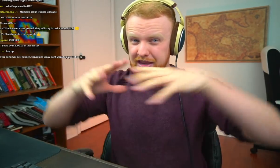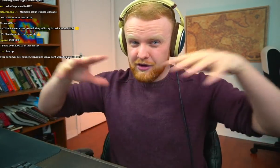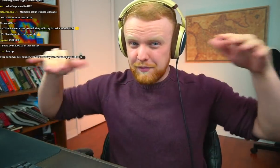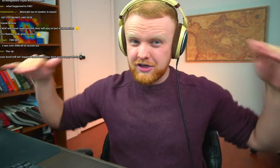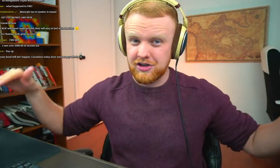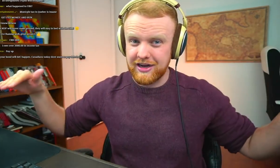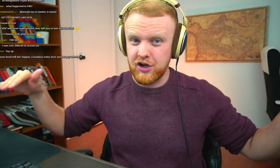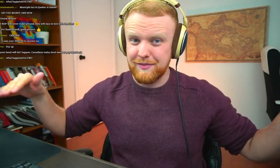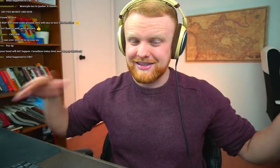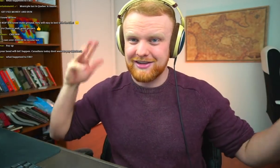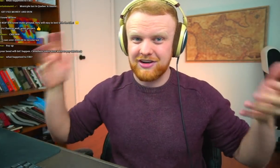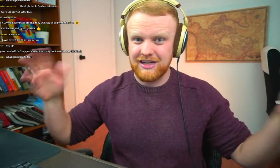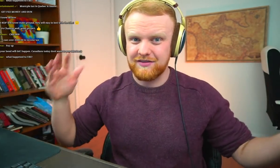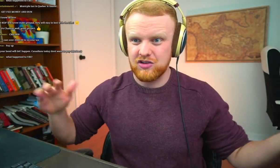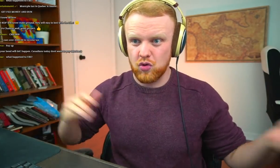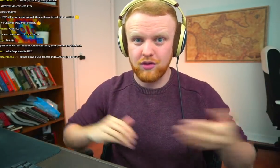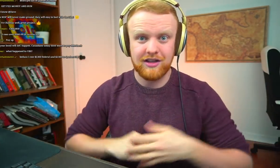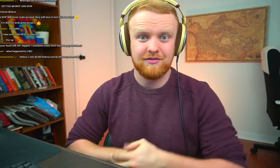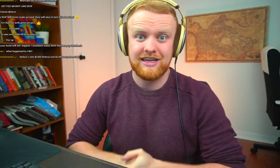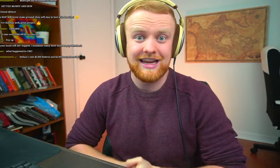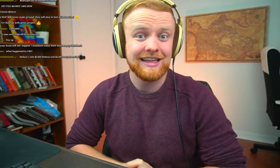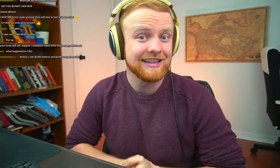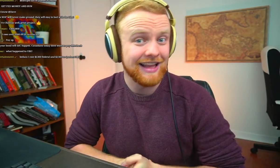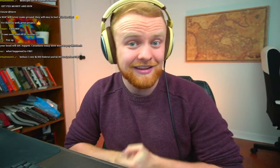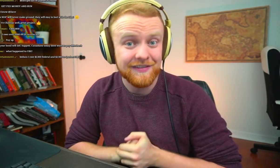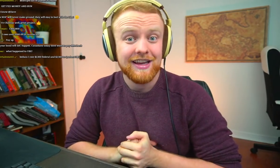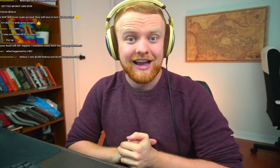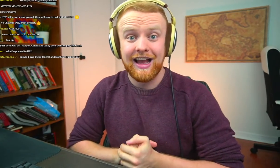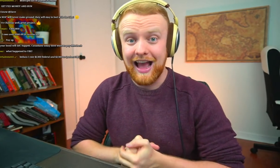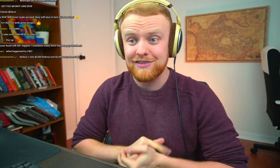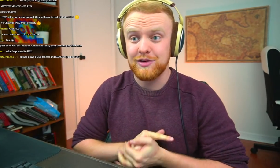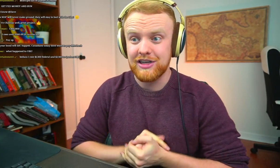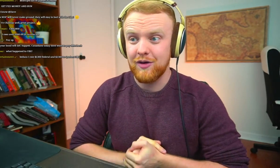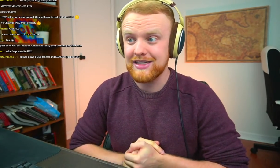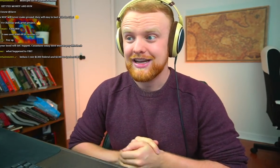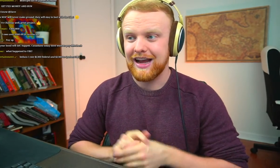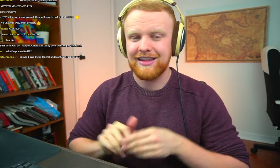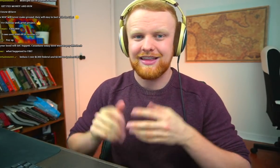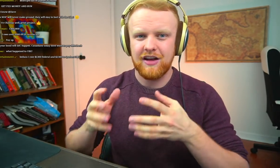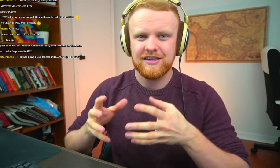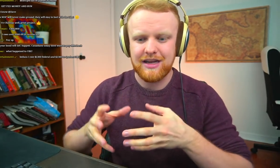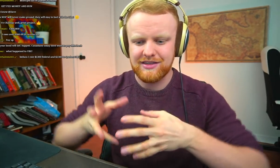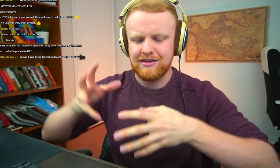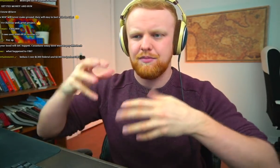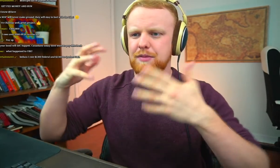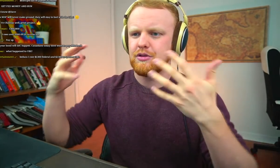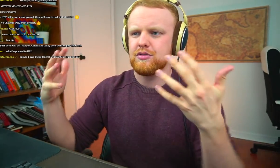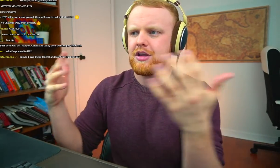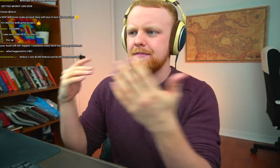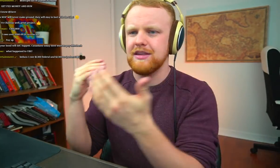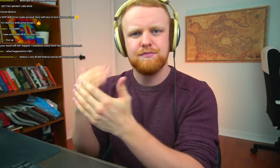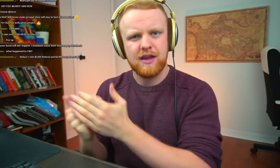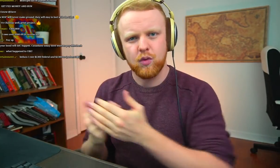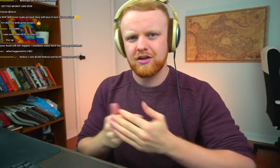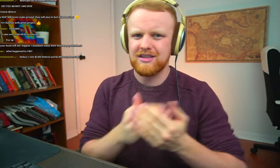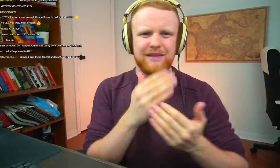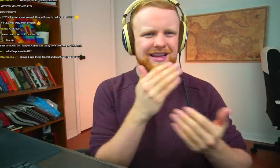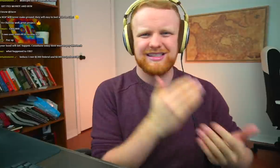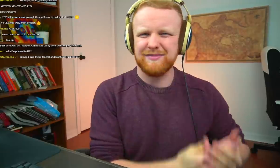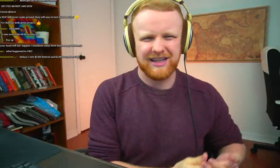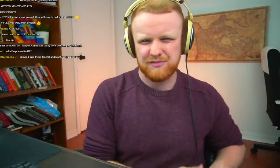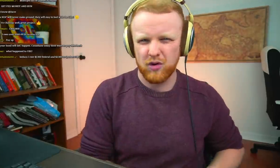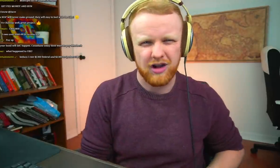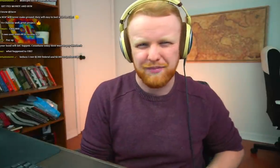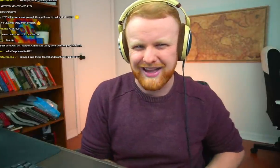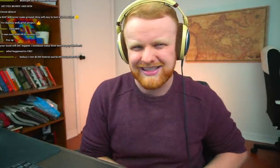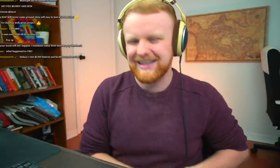Like the bigger picture economics that are kind of controlling Canadian life as we know it. I think that oftentimes people use these big words that make it